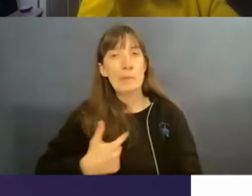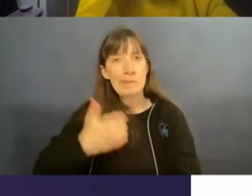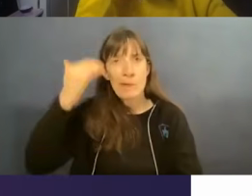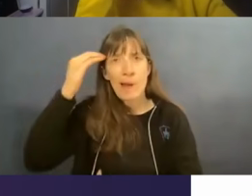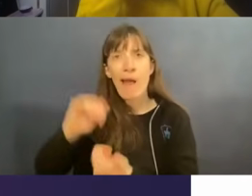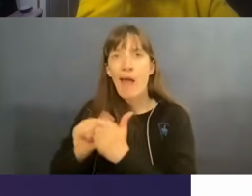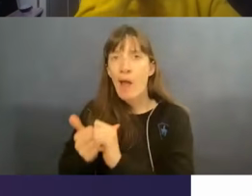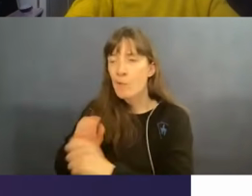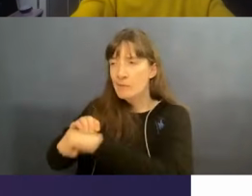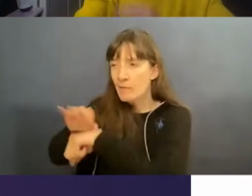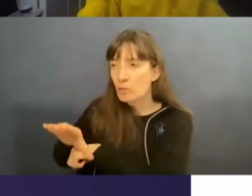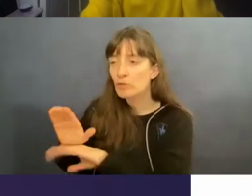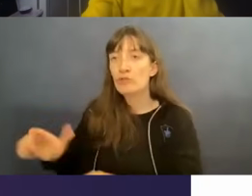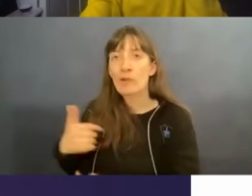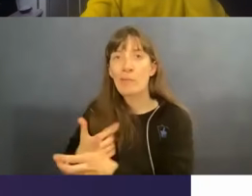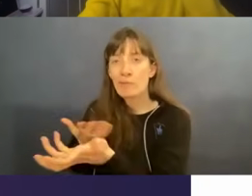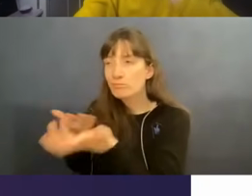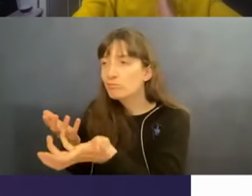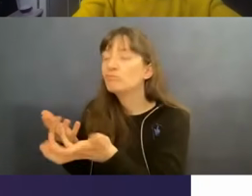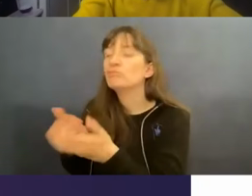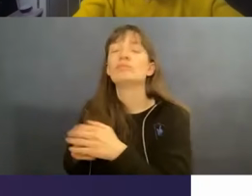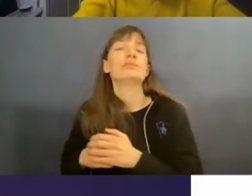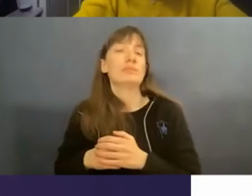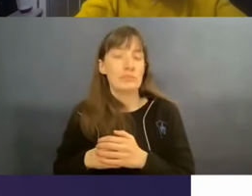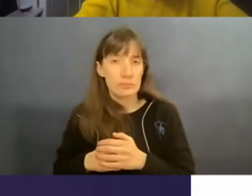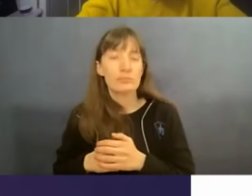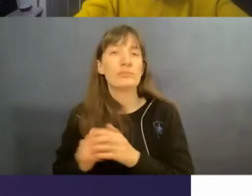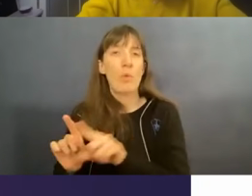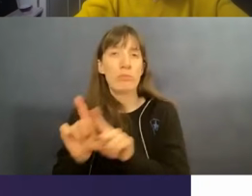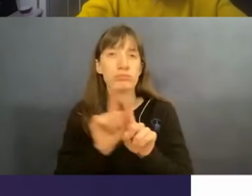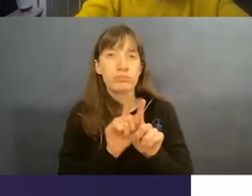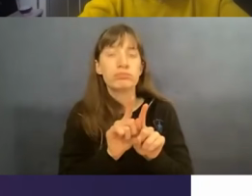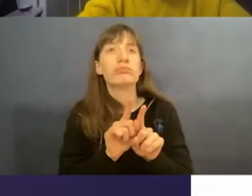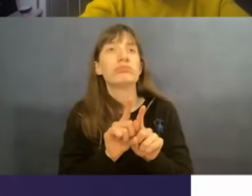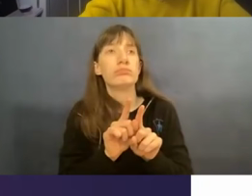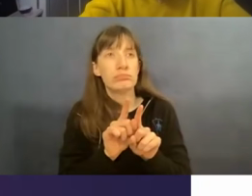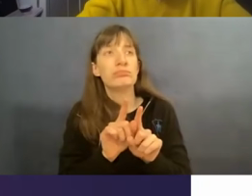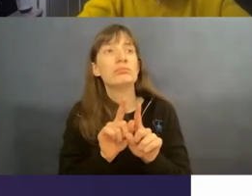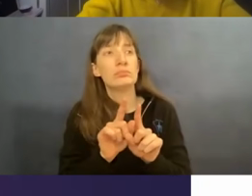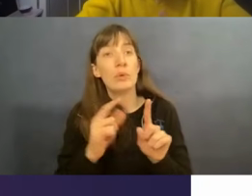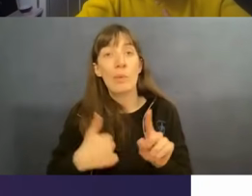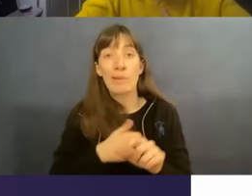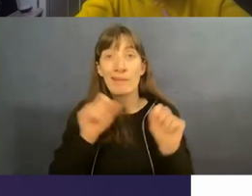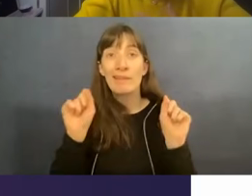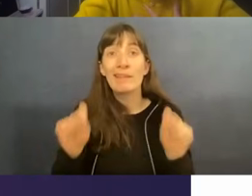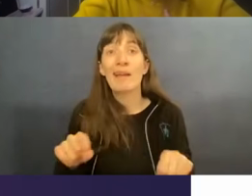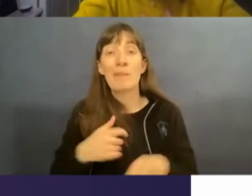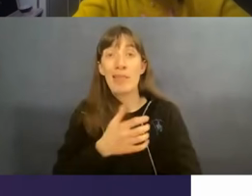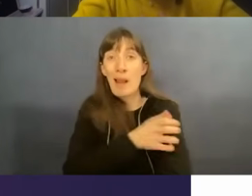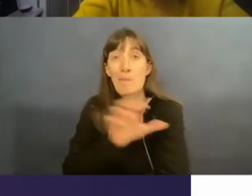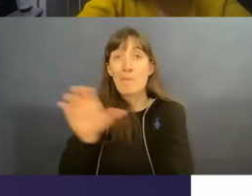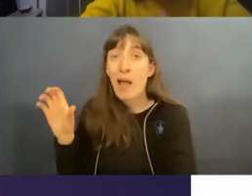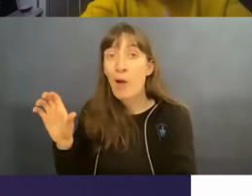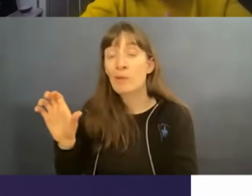we are engaging with, as well too, and how we it can be an empowering statement too of like we can